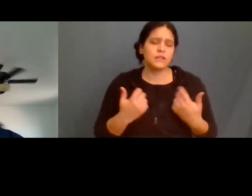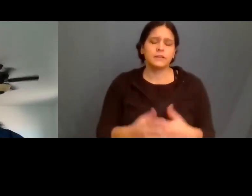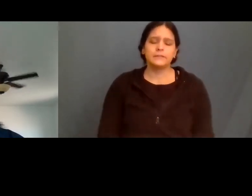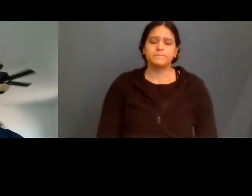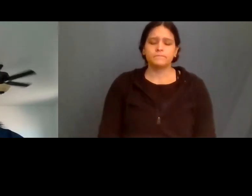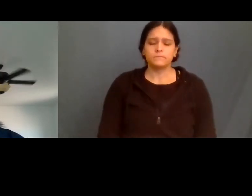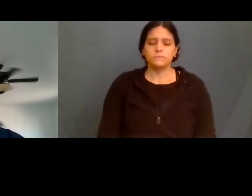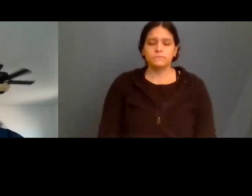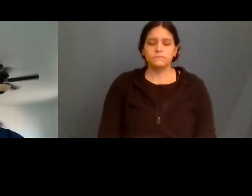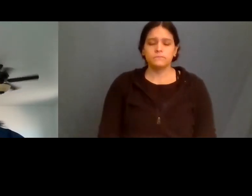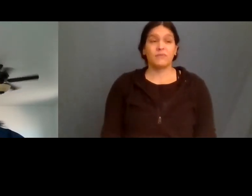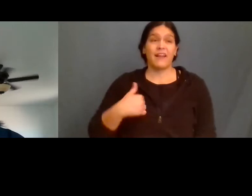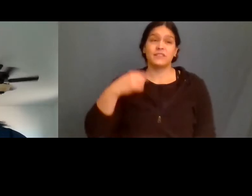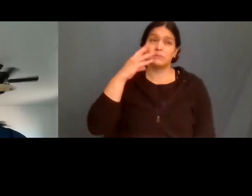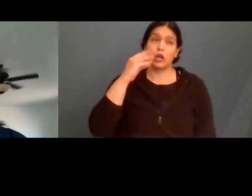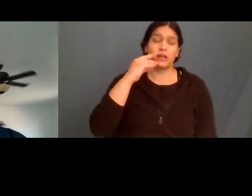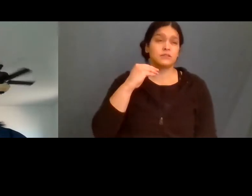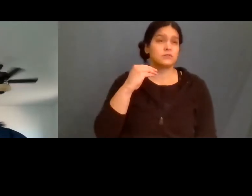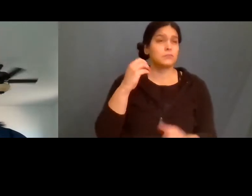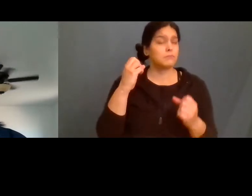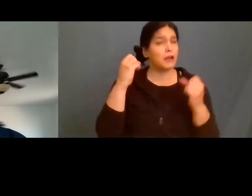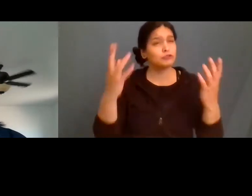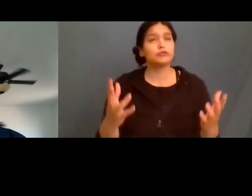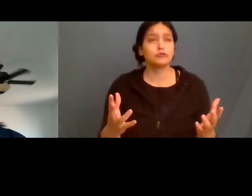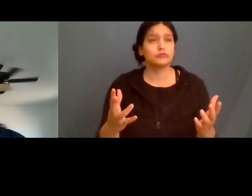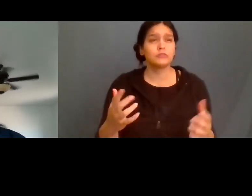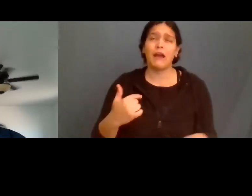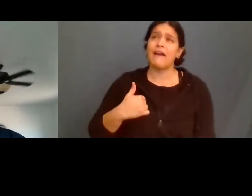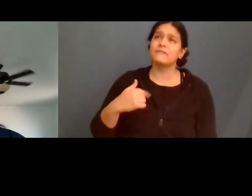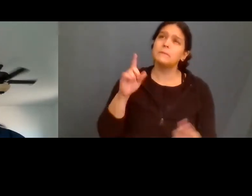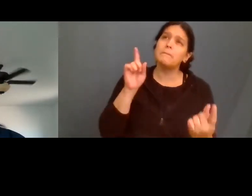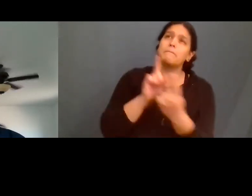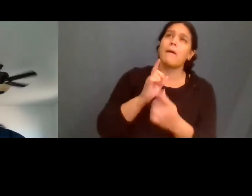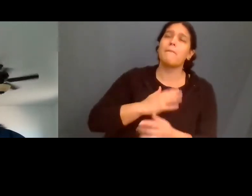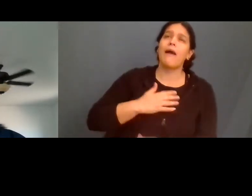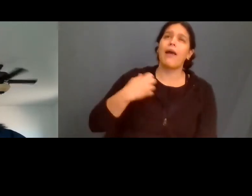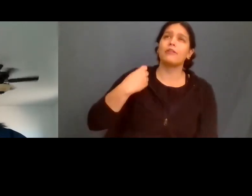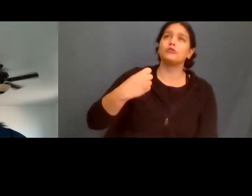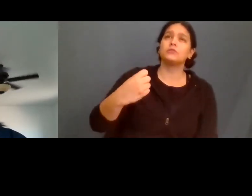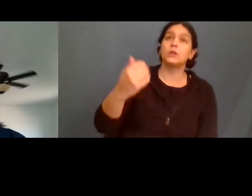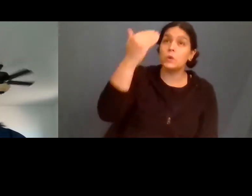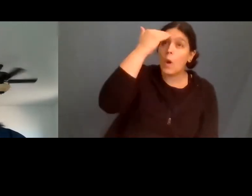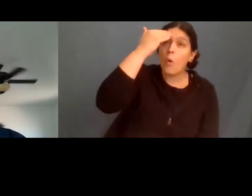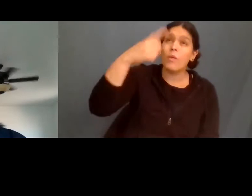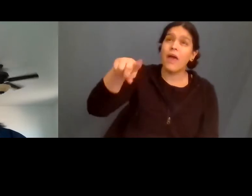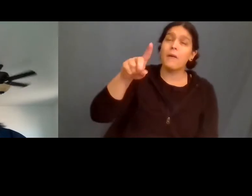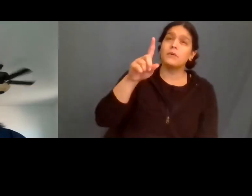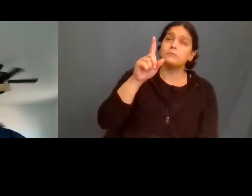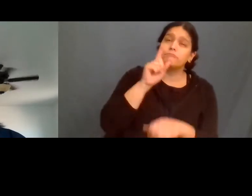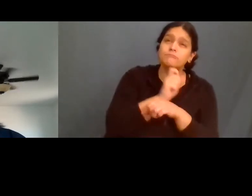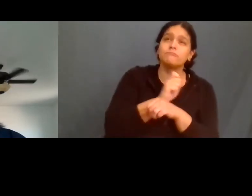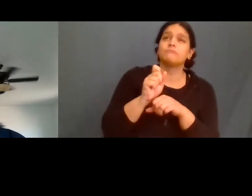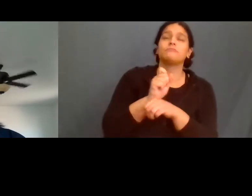I've gotten to know my elders more through my job